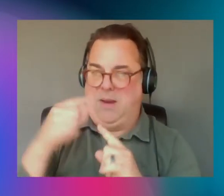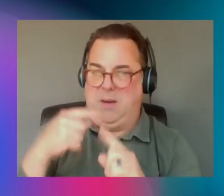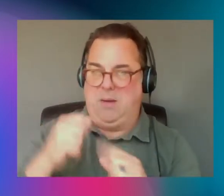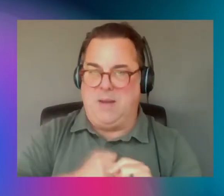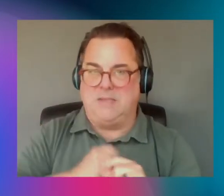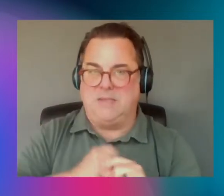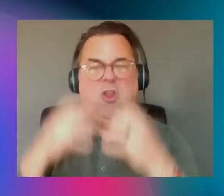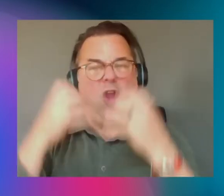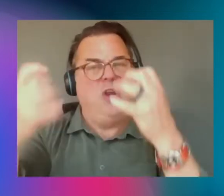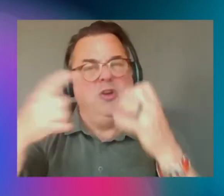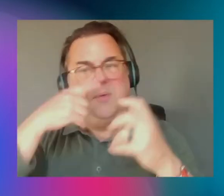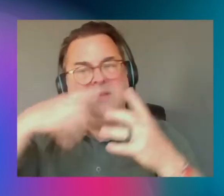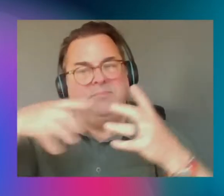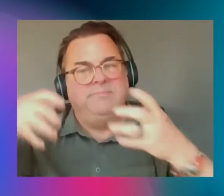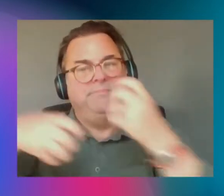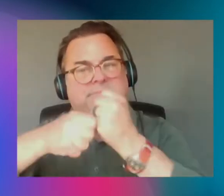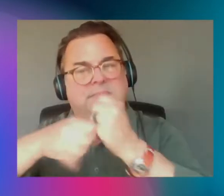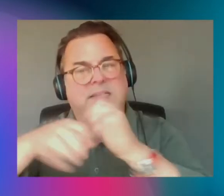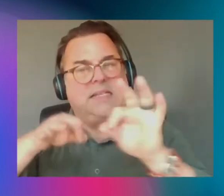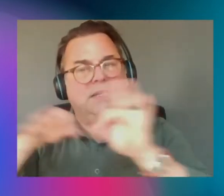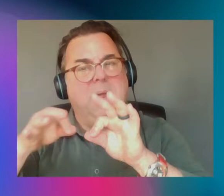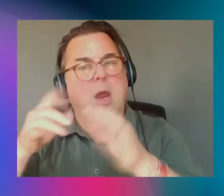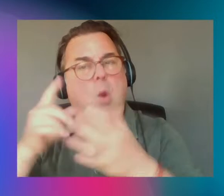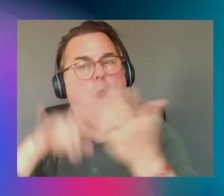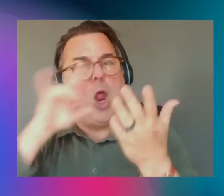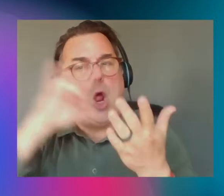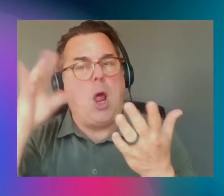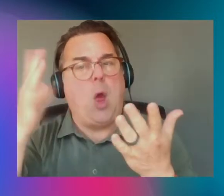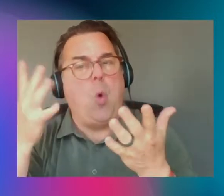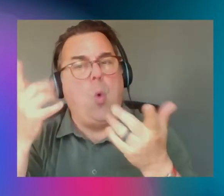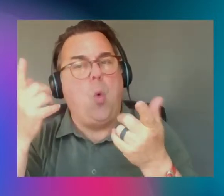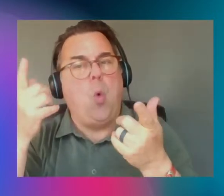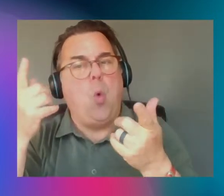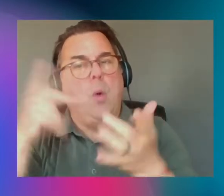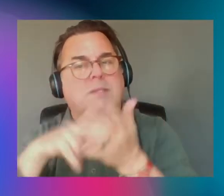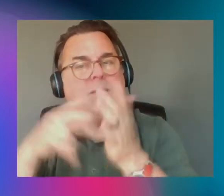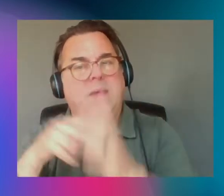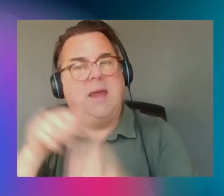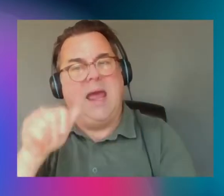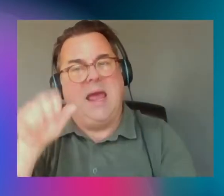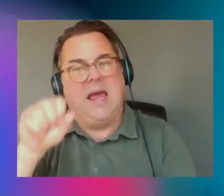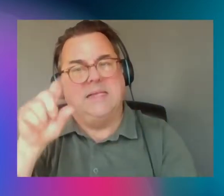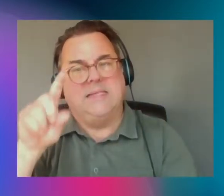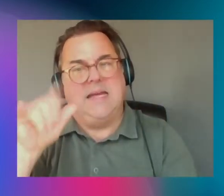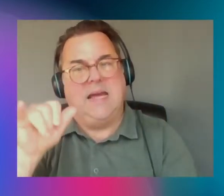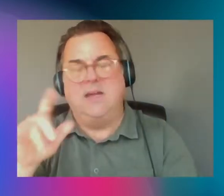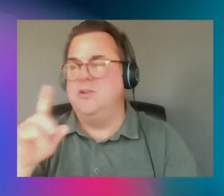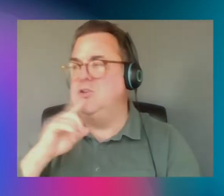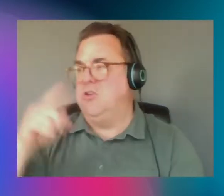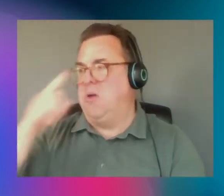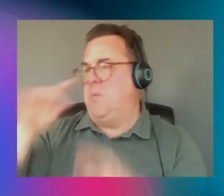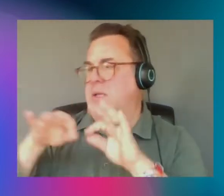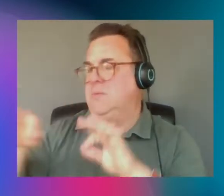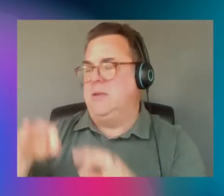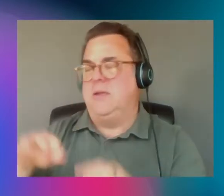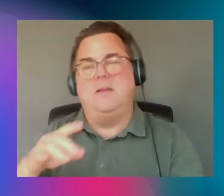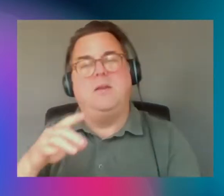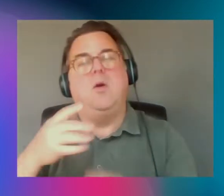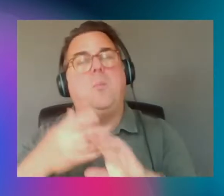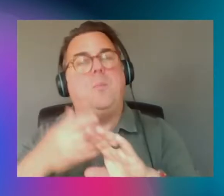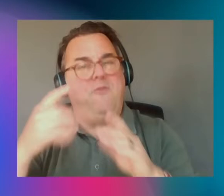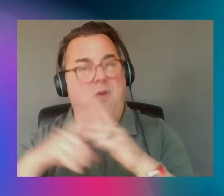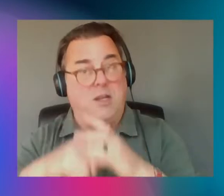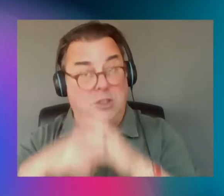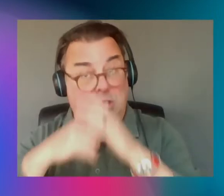you tell us exactly what it is? What is ASDI? Sure, I'll be happy to. Okay, so before I actually explain